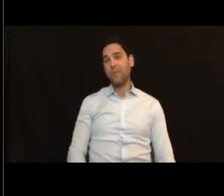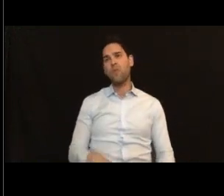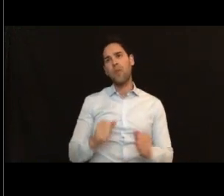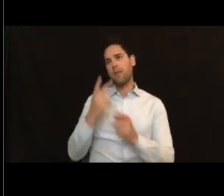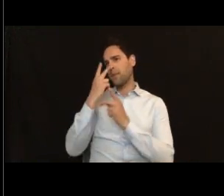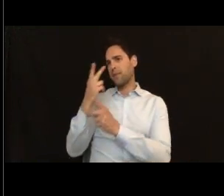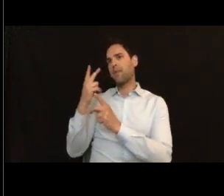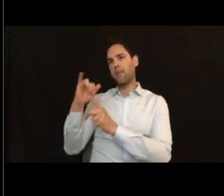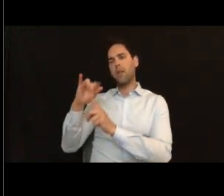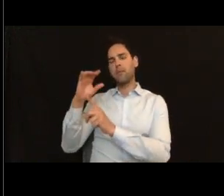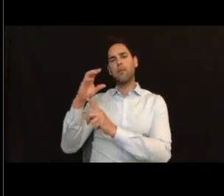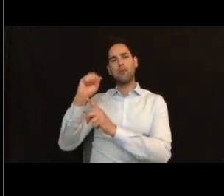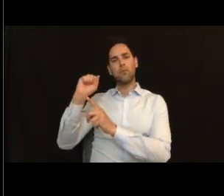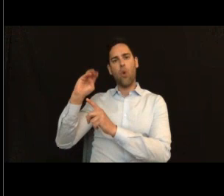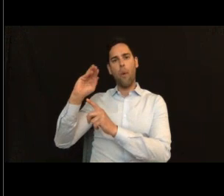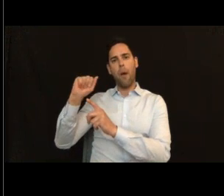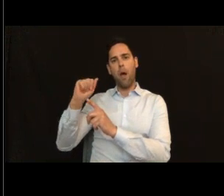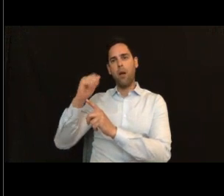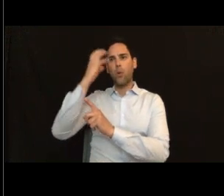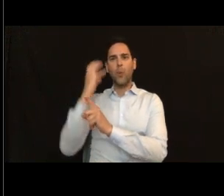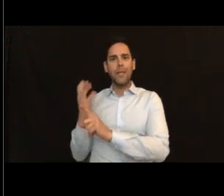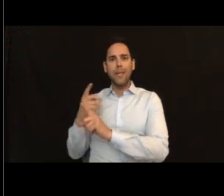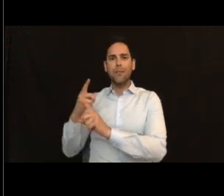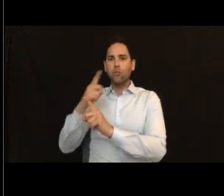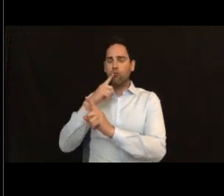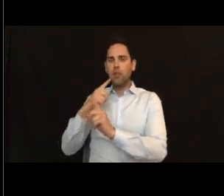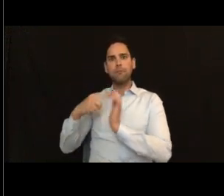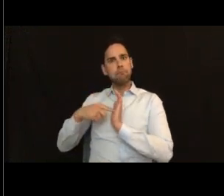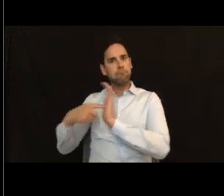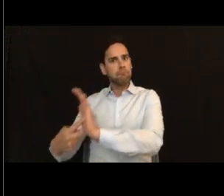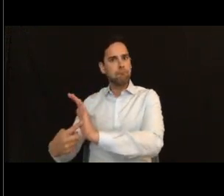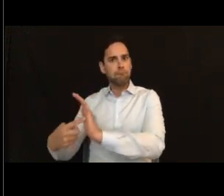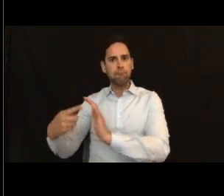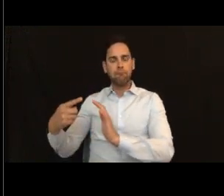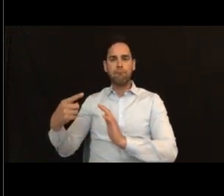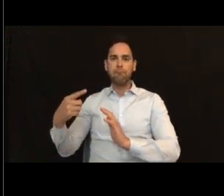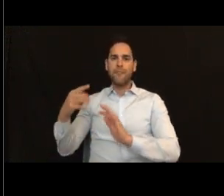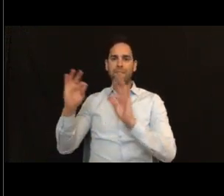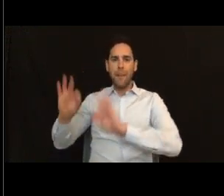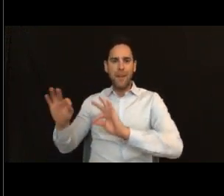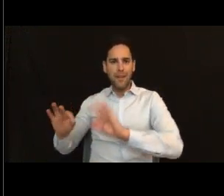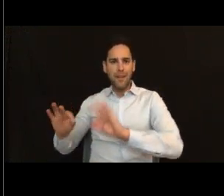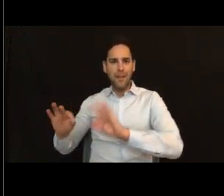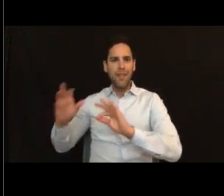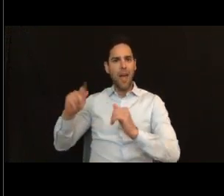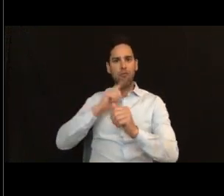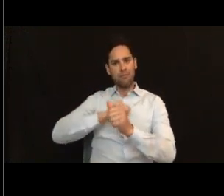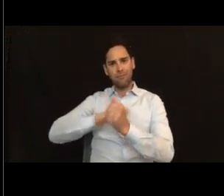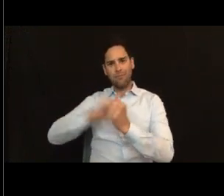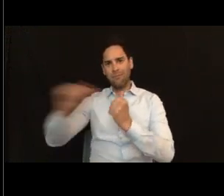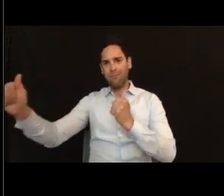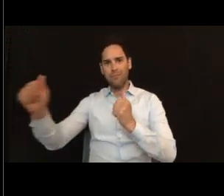that indexes queerness and indexes femininity to a degree that surpasses other gay men in the city.